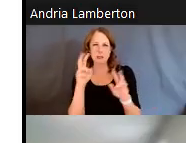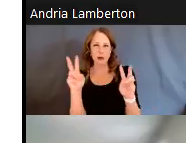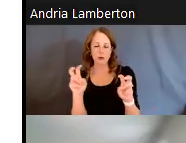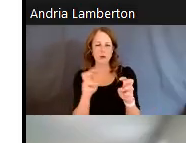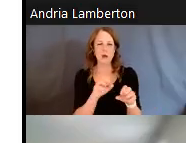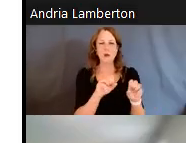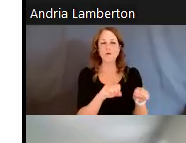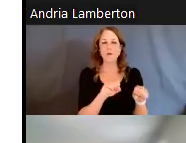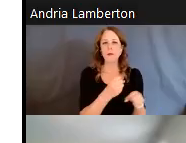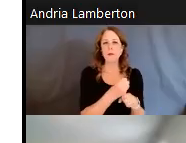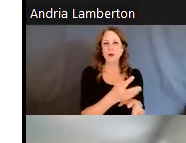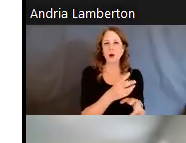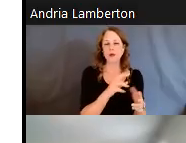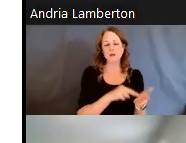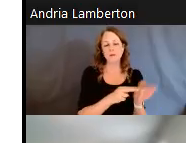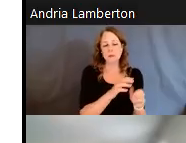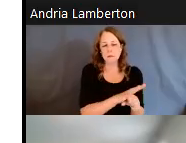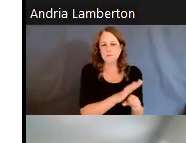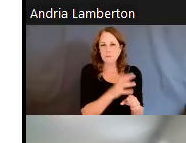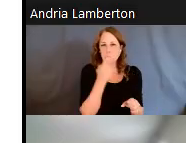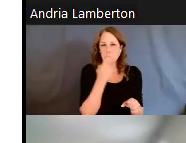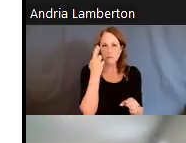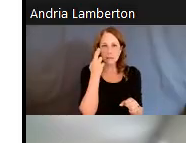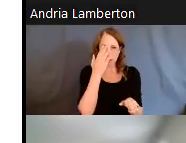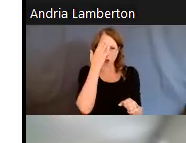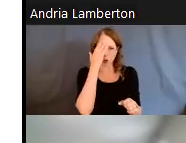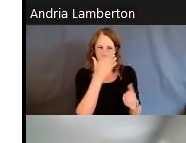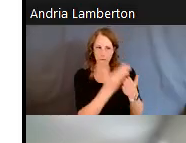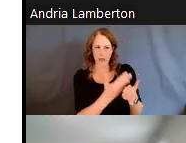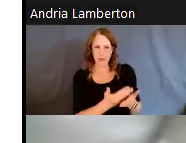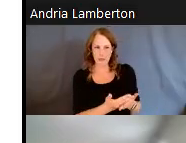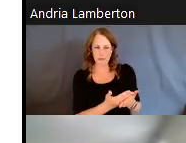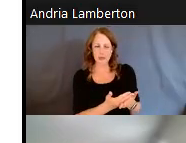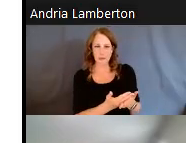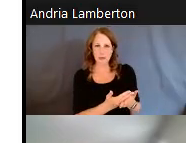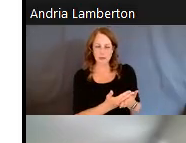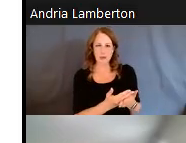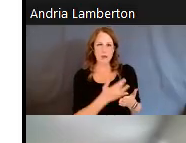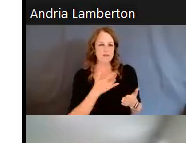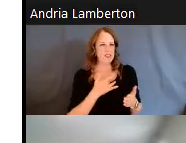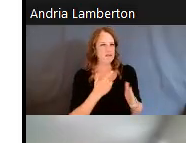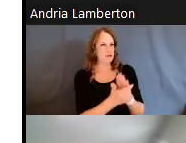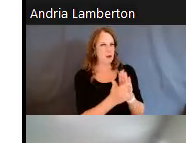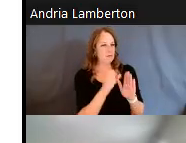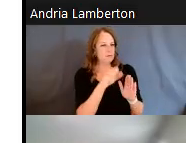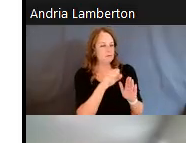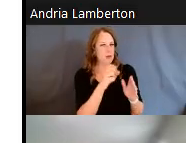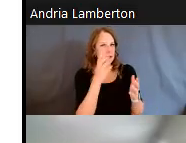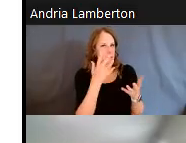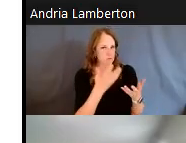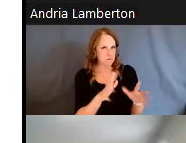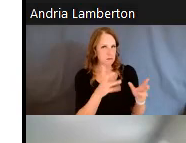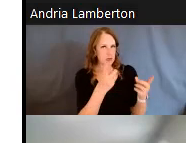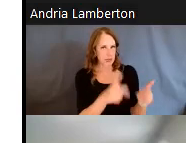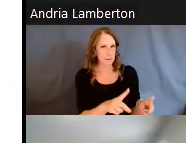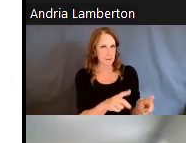is sufficient reason based on known facts to believe a crime has been committed or that certain property is connected with a